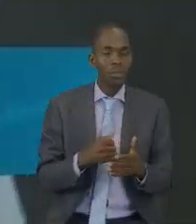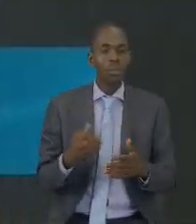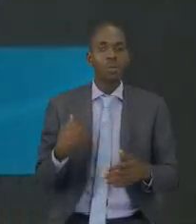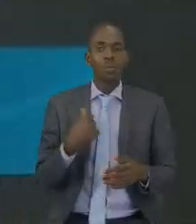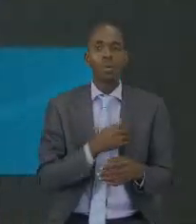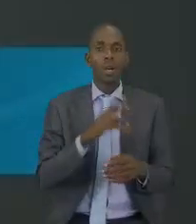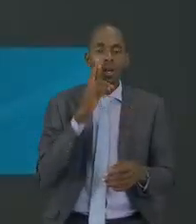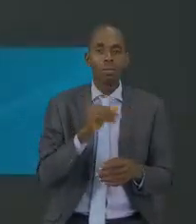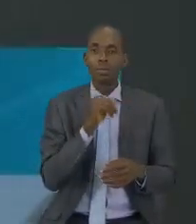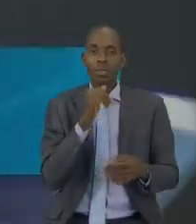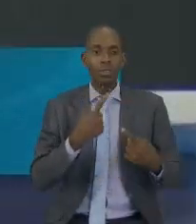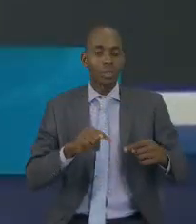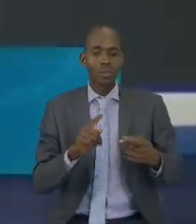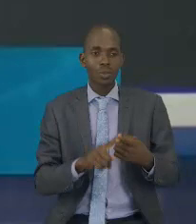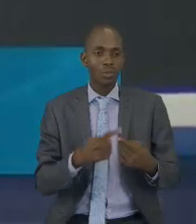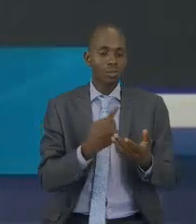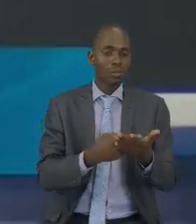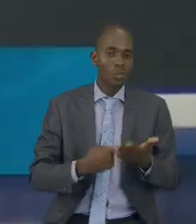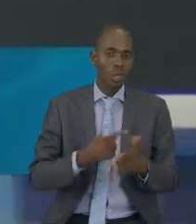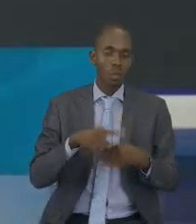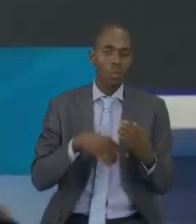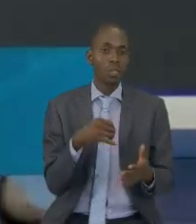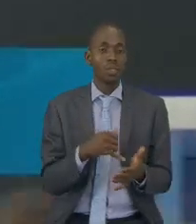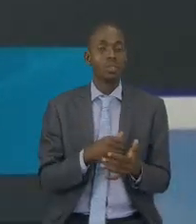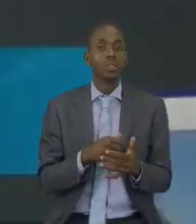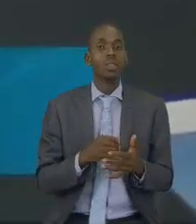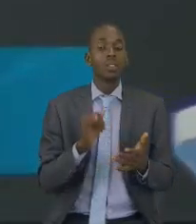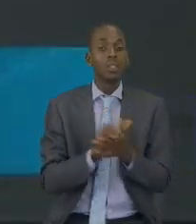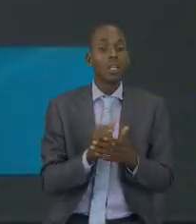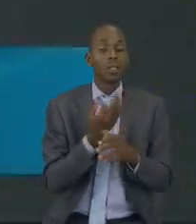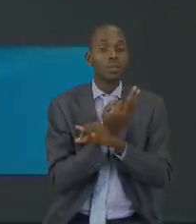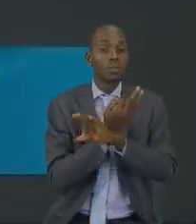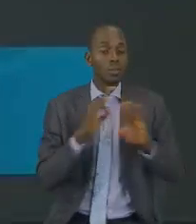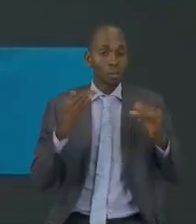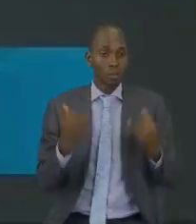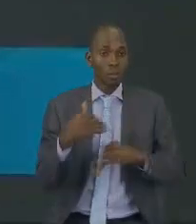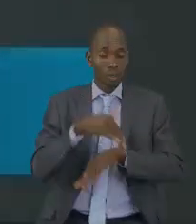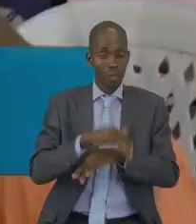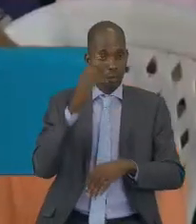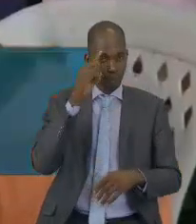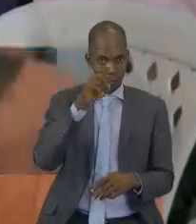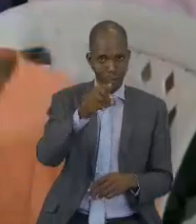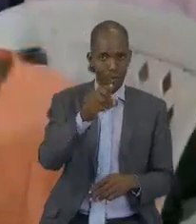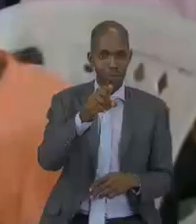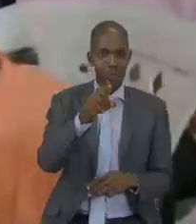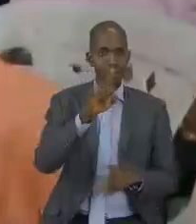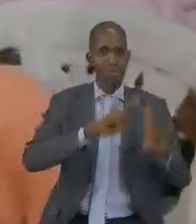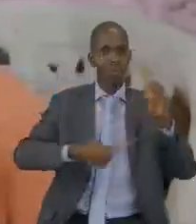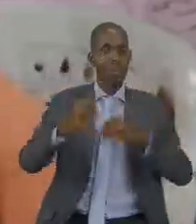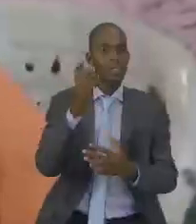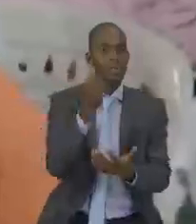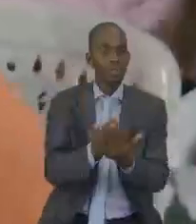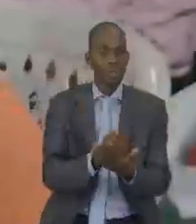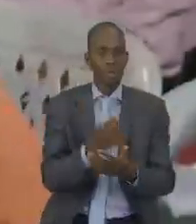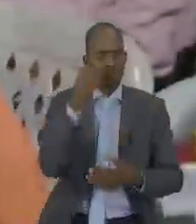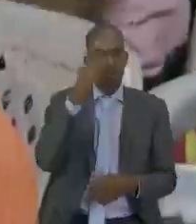not negotiating for it. That freedom tonight for you. Where are you